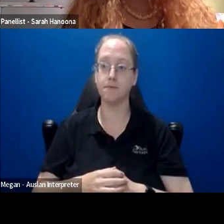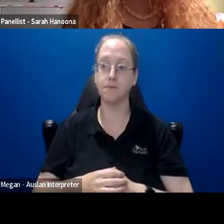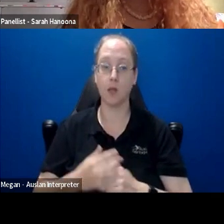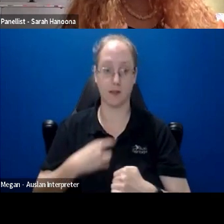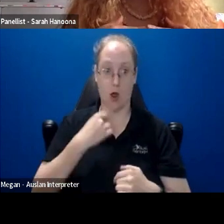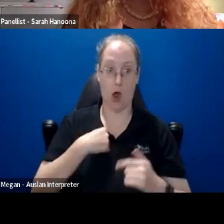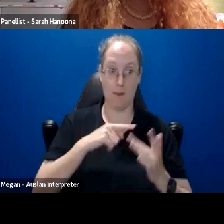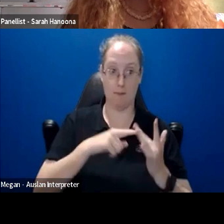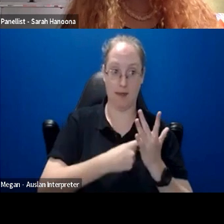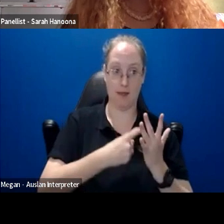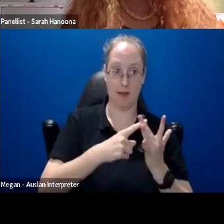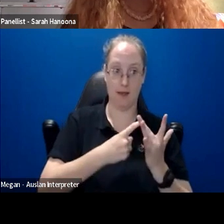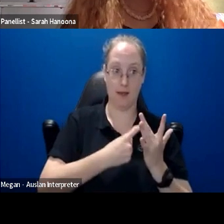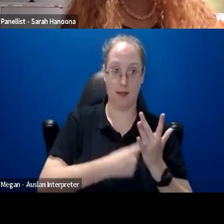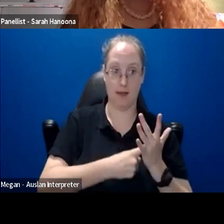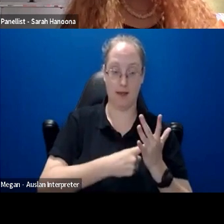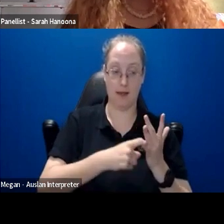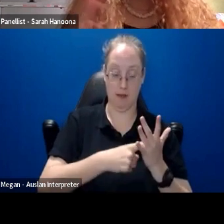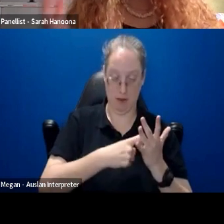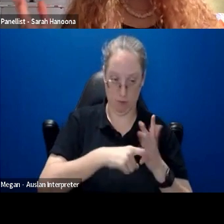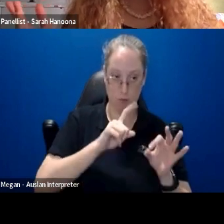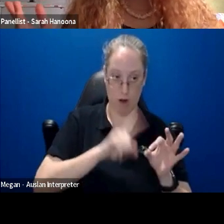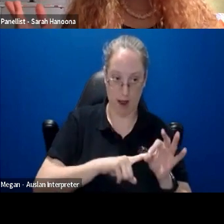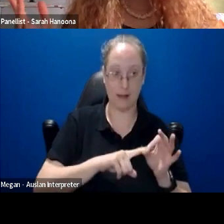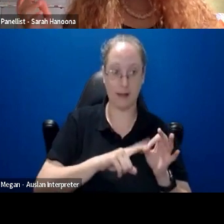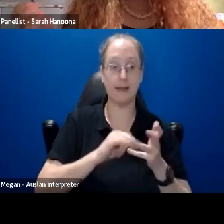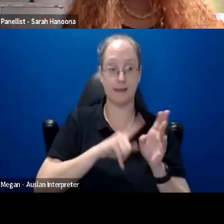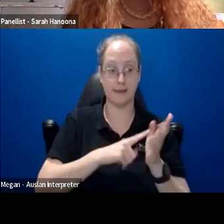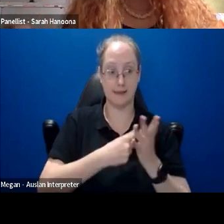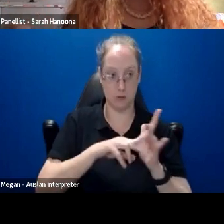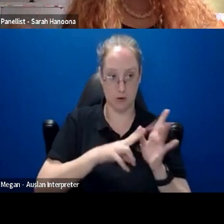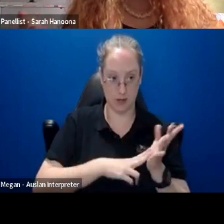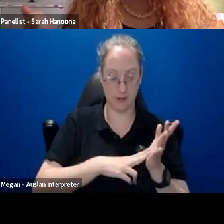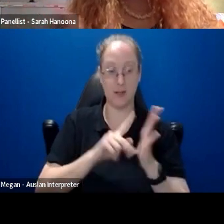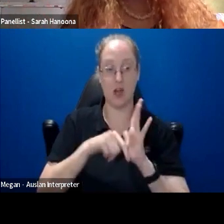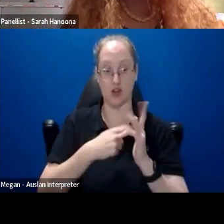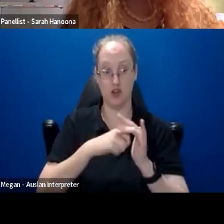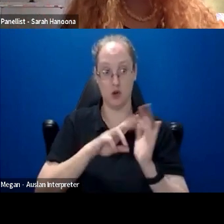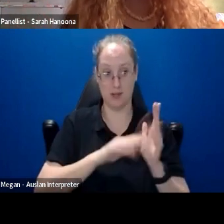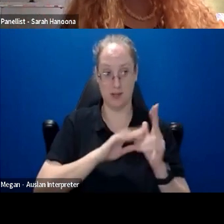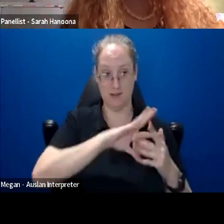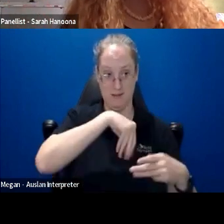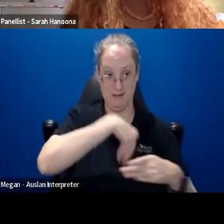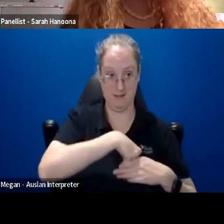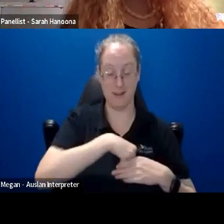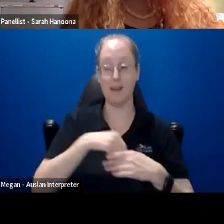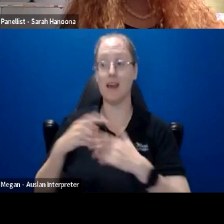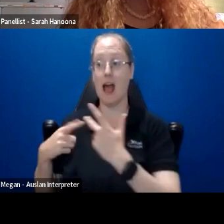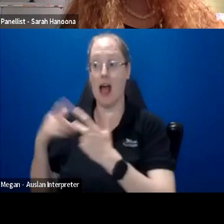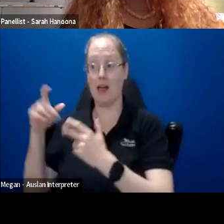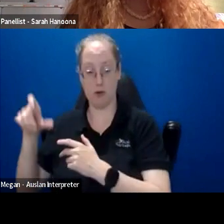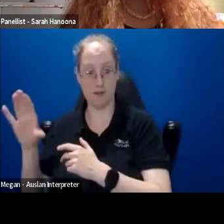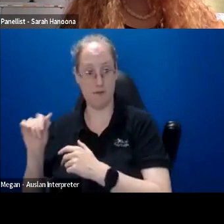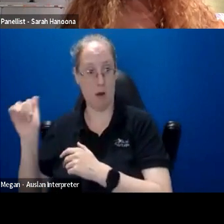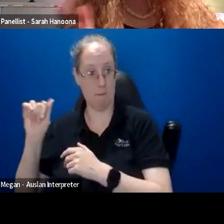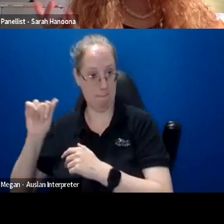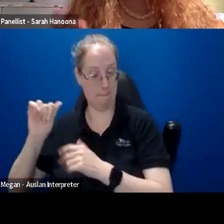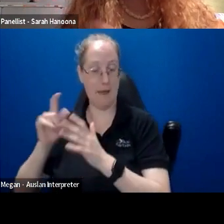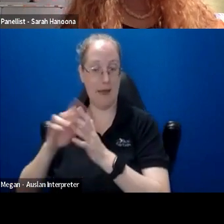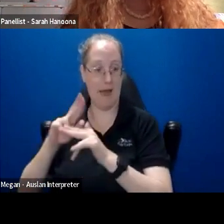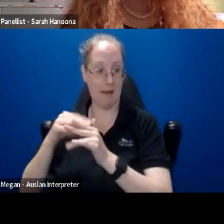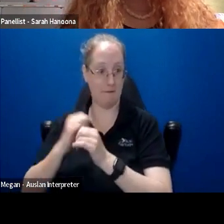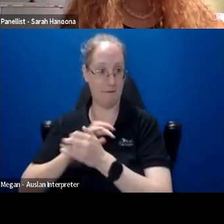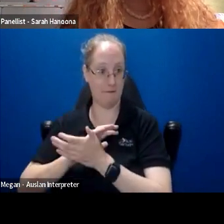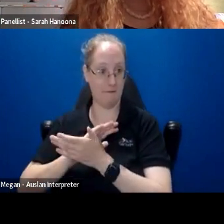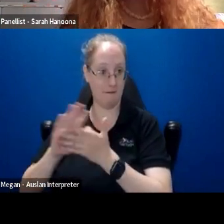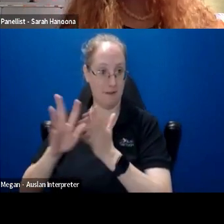Iraqi, Assyrian, and I was in Jordan. And there is my other colleague, she is Afghan, and I think other